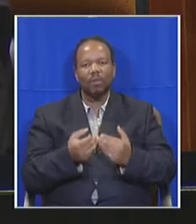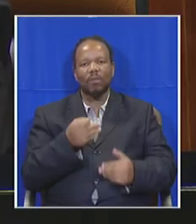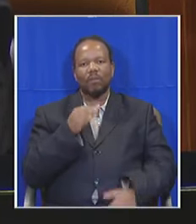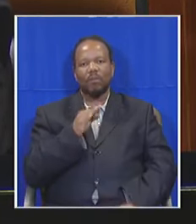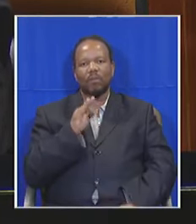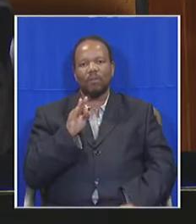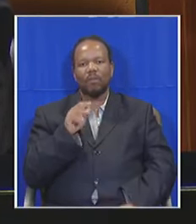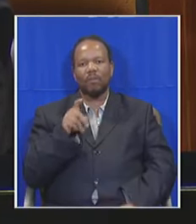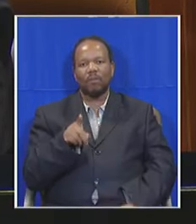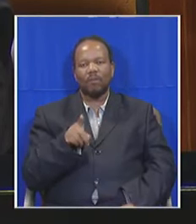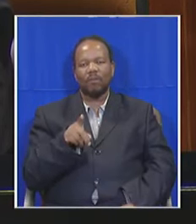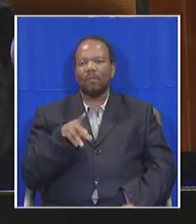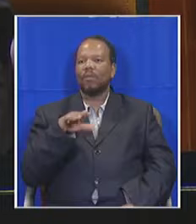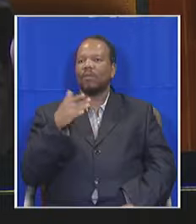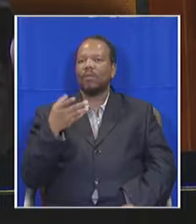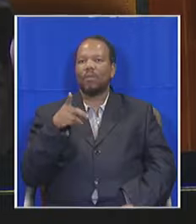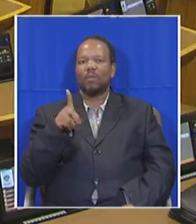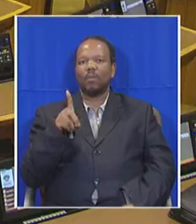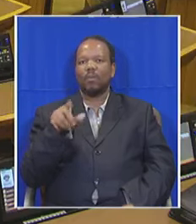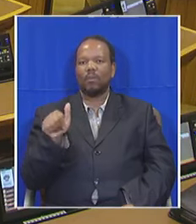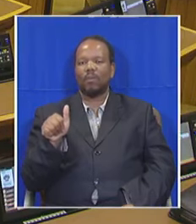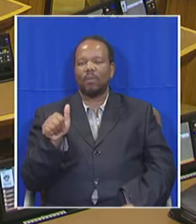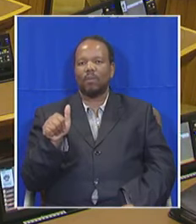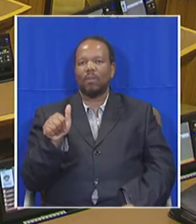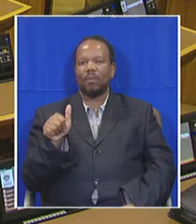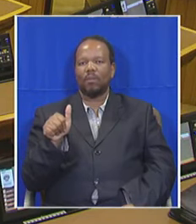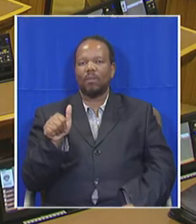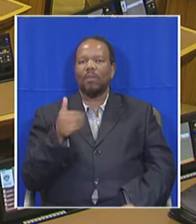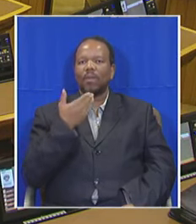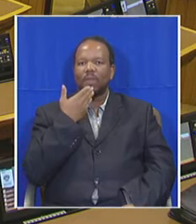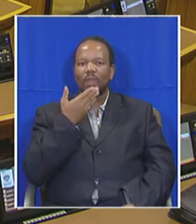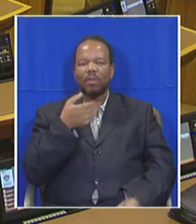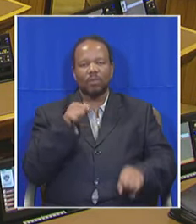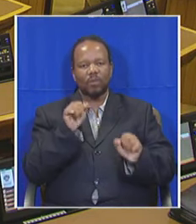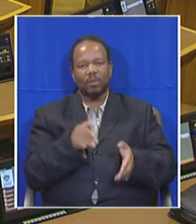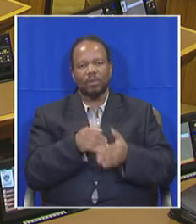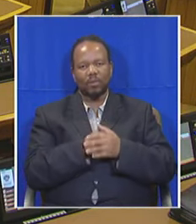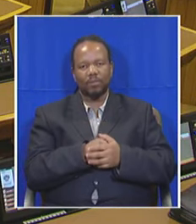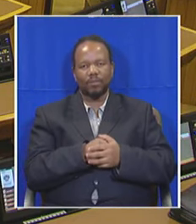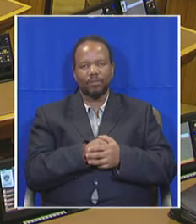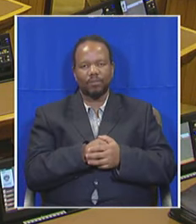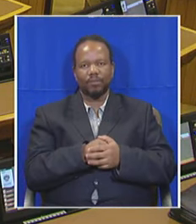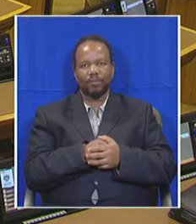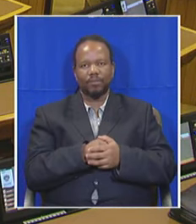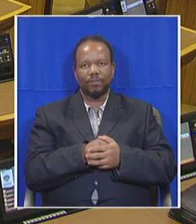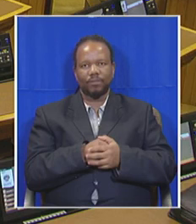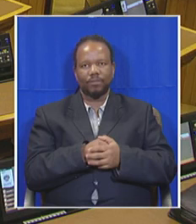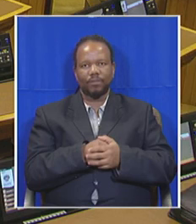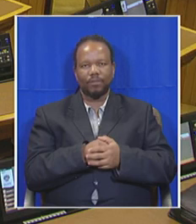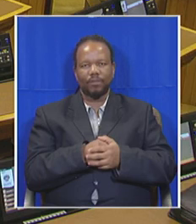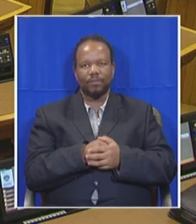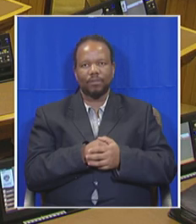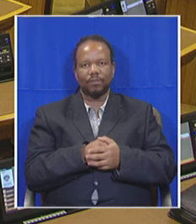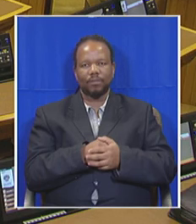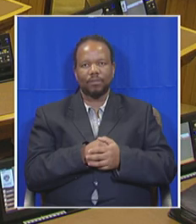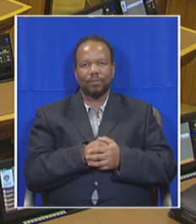DA. Ngiyabonga sihlalo. I move on behalf of the Democratic Alliance